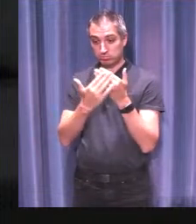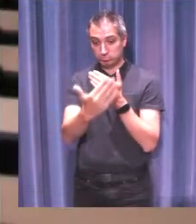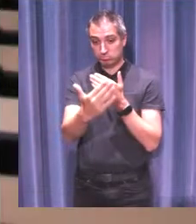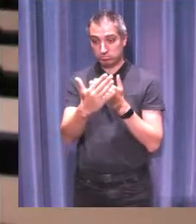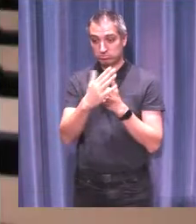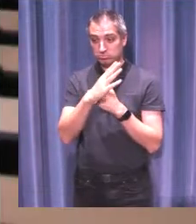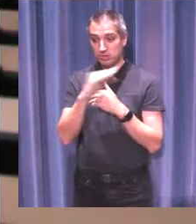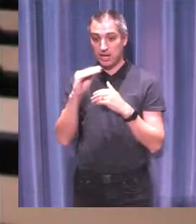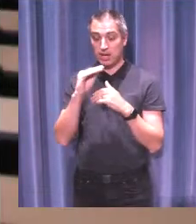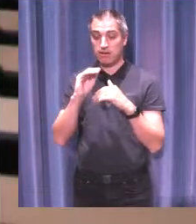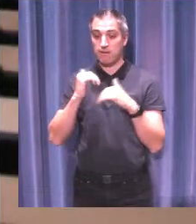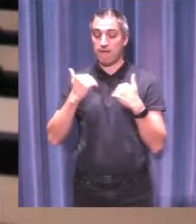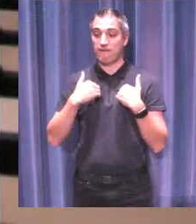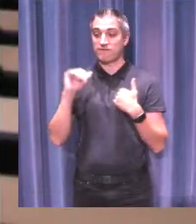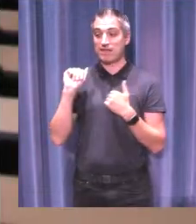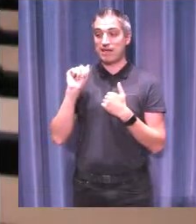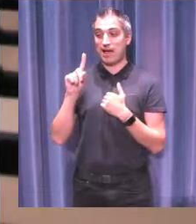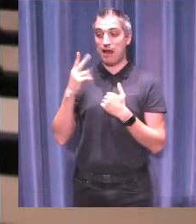the ad hoc committee?